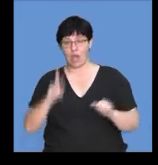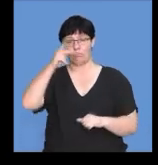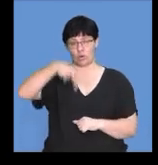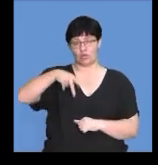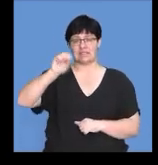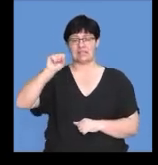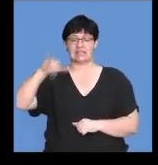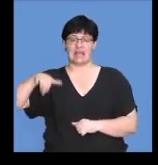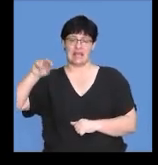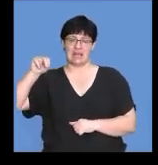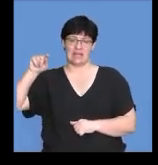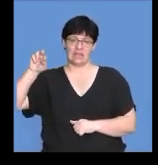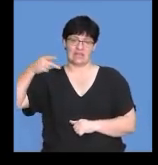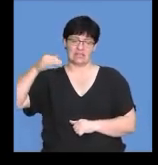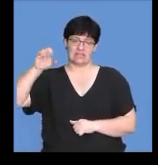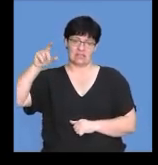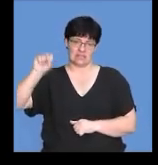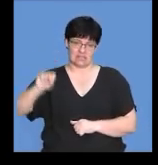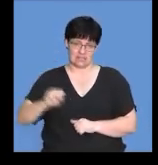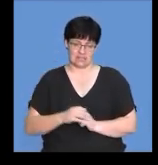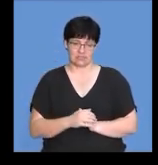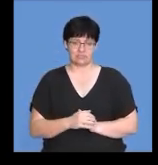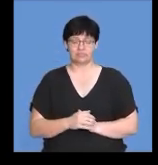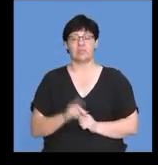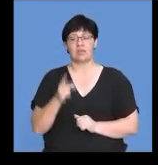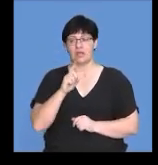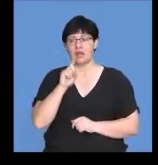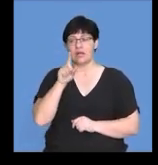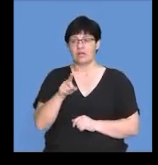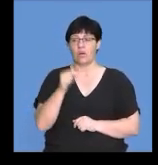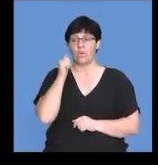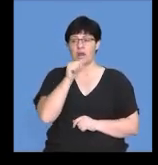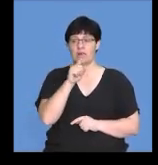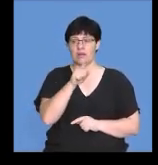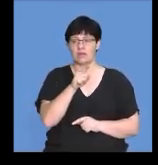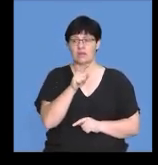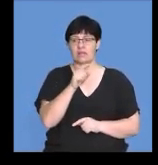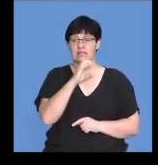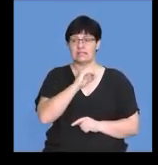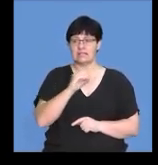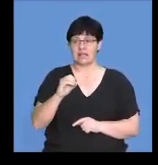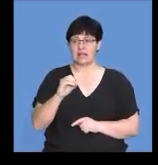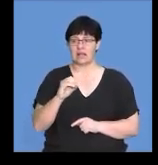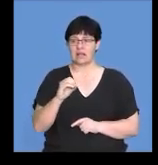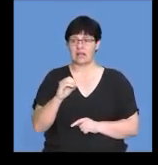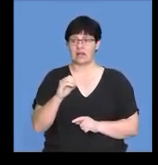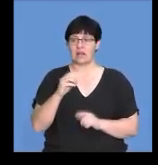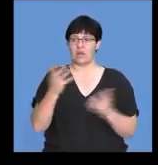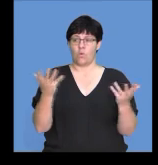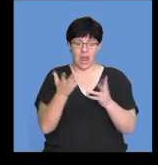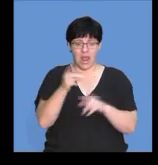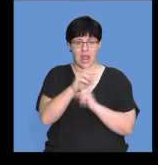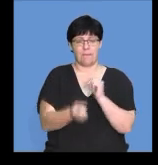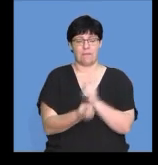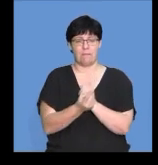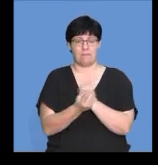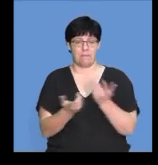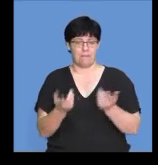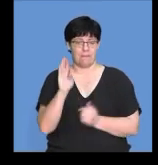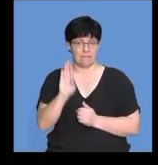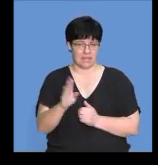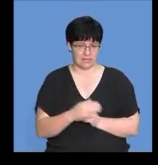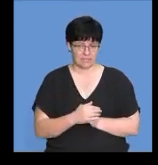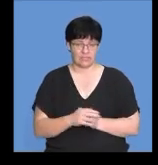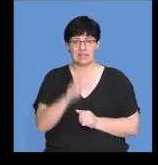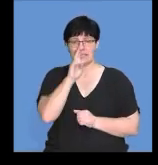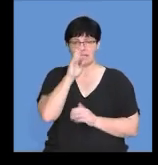protein synthesis. An interesting question. Where in the cell does process B occur? So if we go back to that diagram, if we look